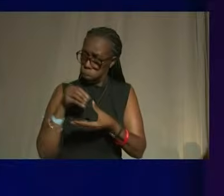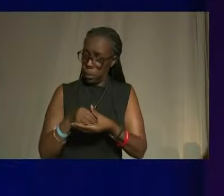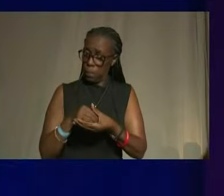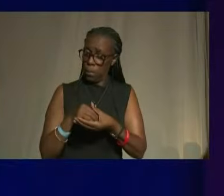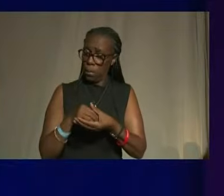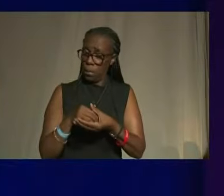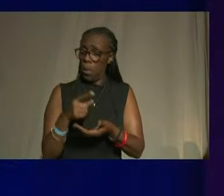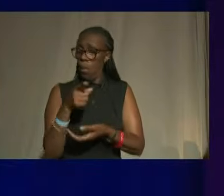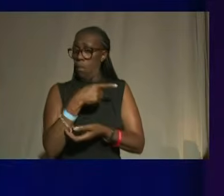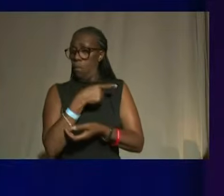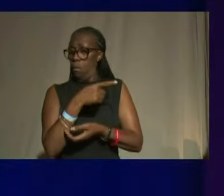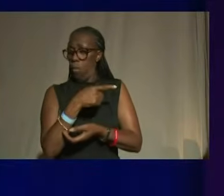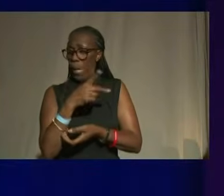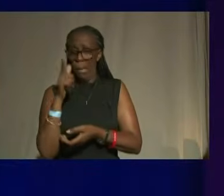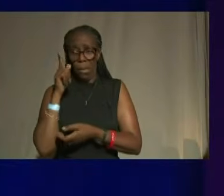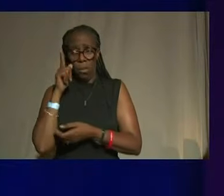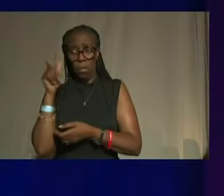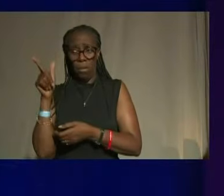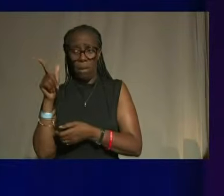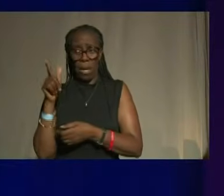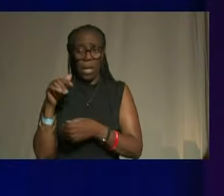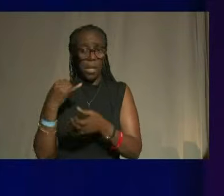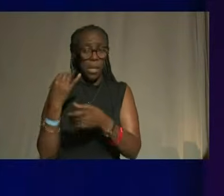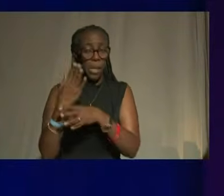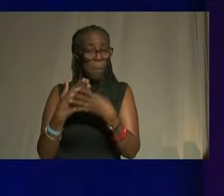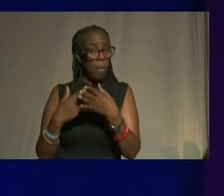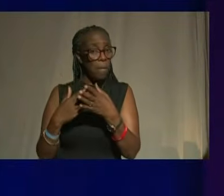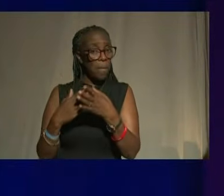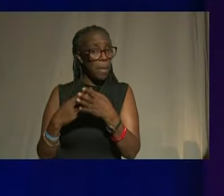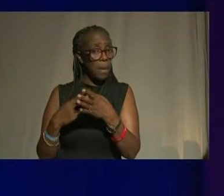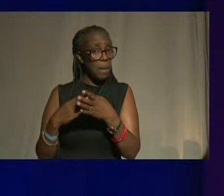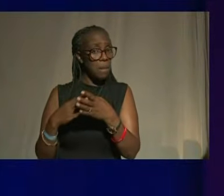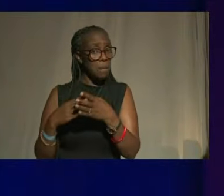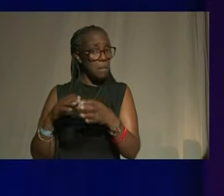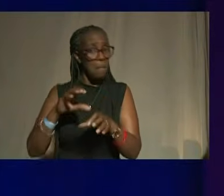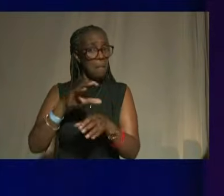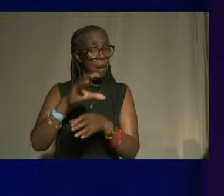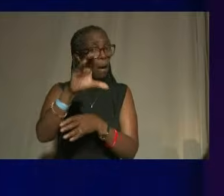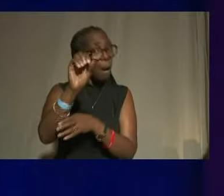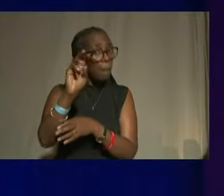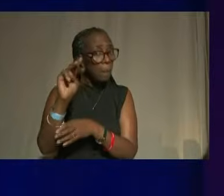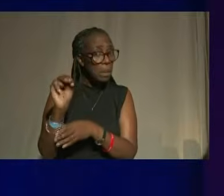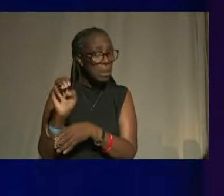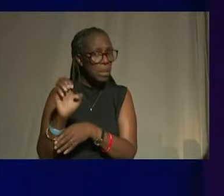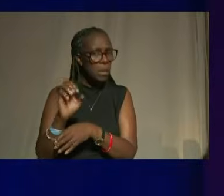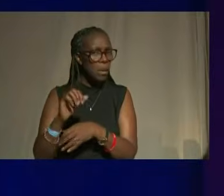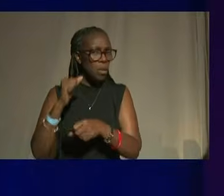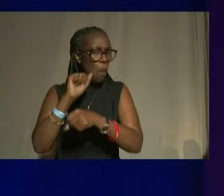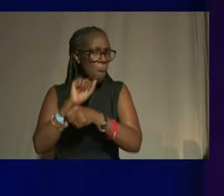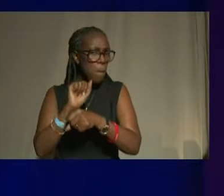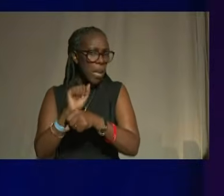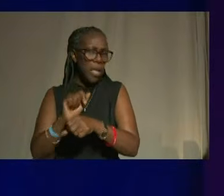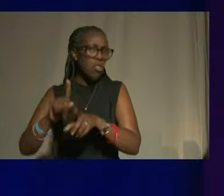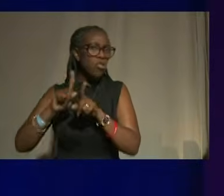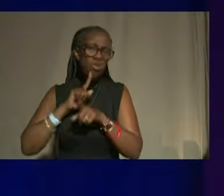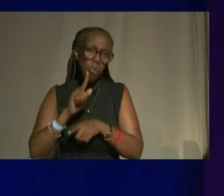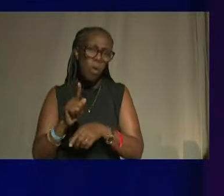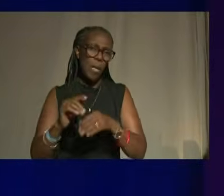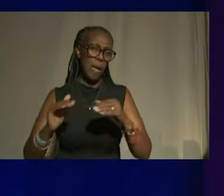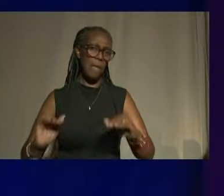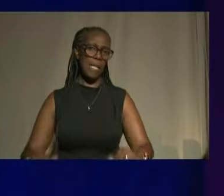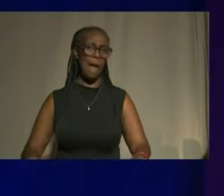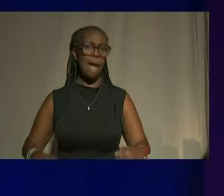that look at taxes across different countries to ensure that there's fairness in what's being